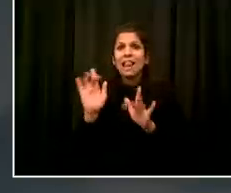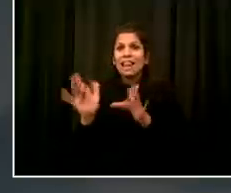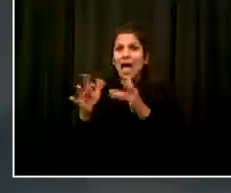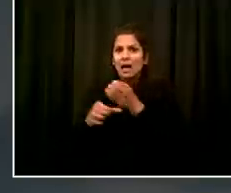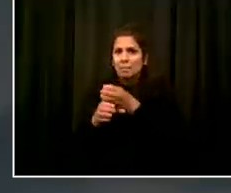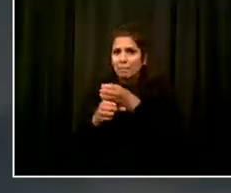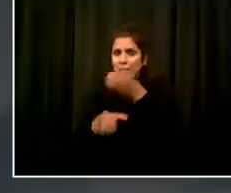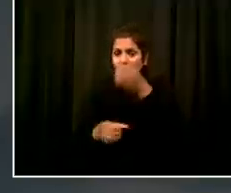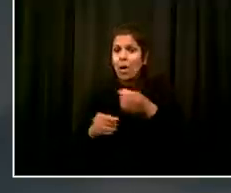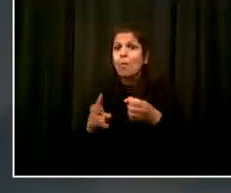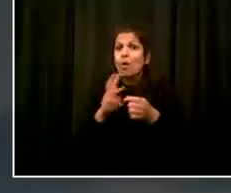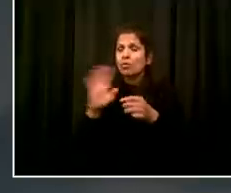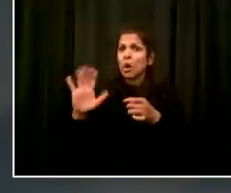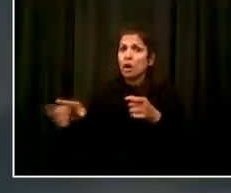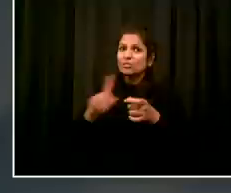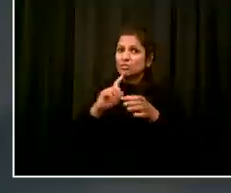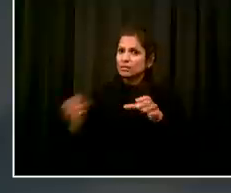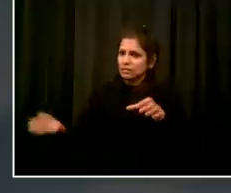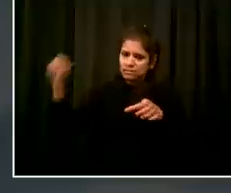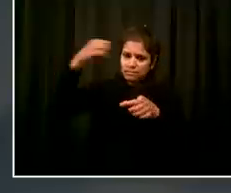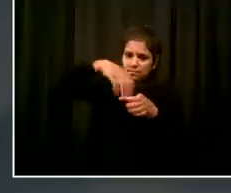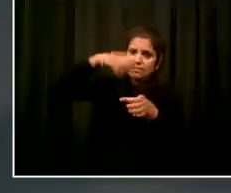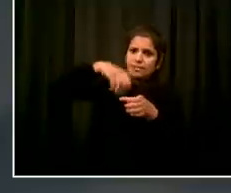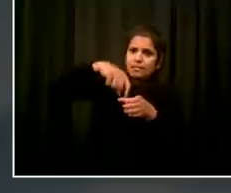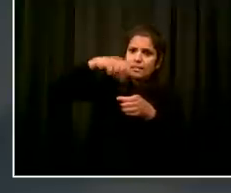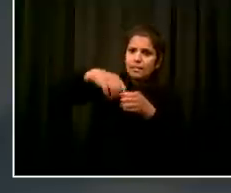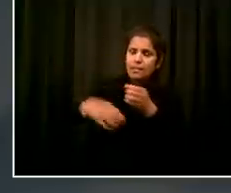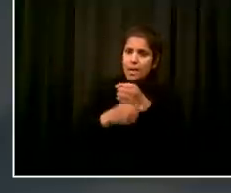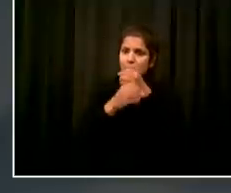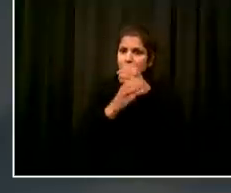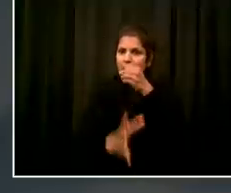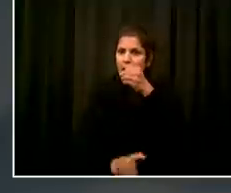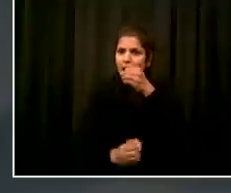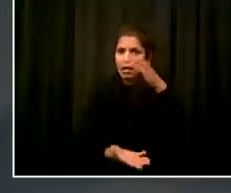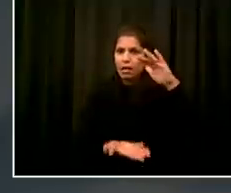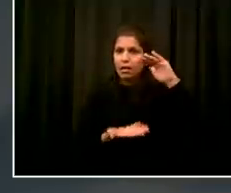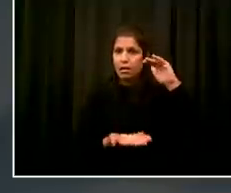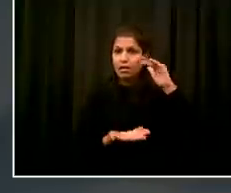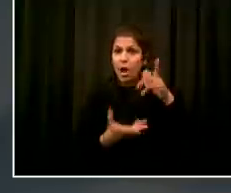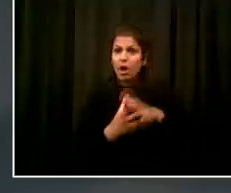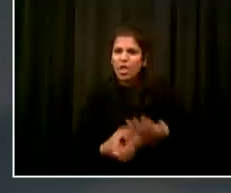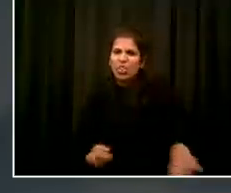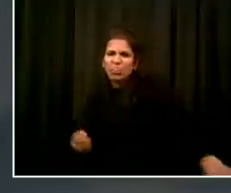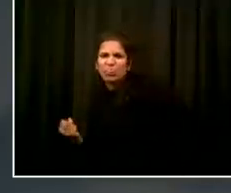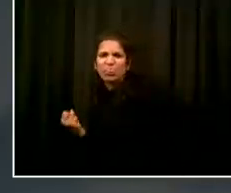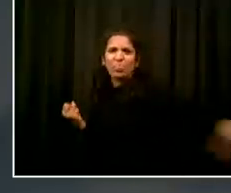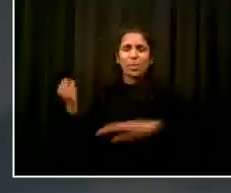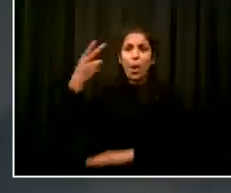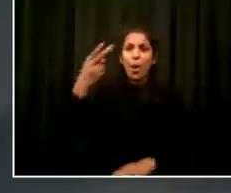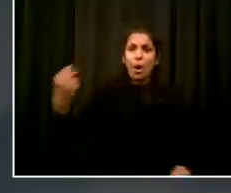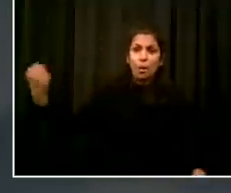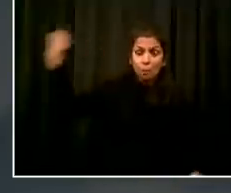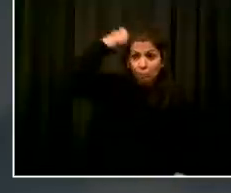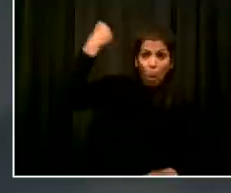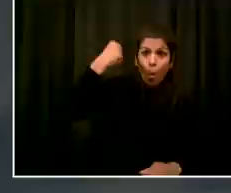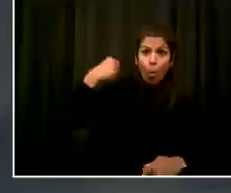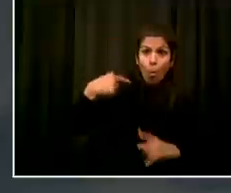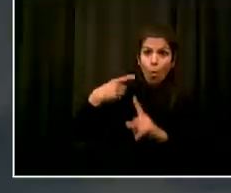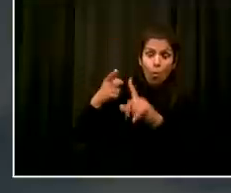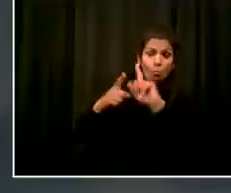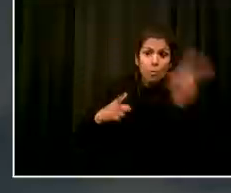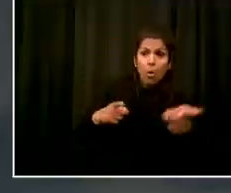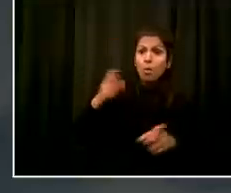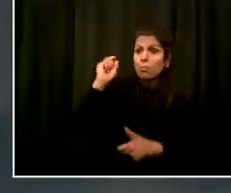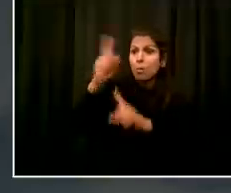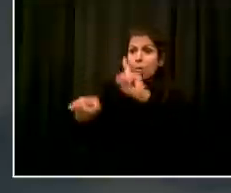either in the sand or you're not paying attention. There is an orchestrated attack specifically